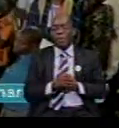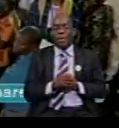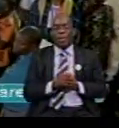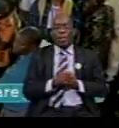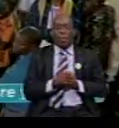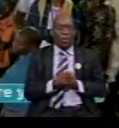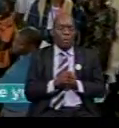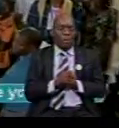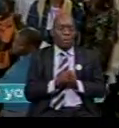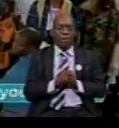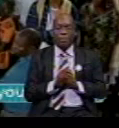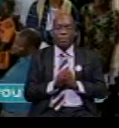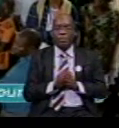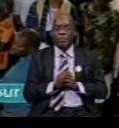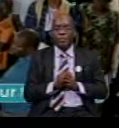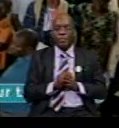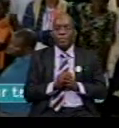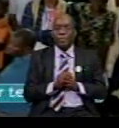Praise the Lord.